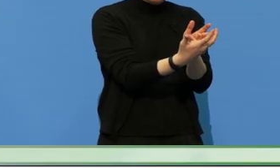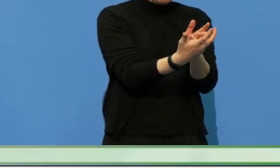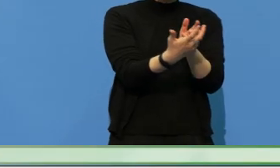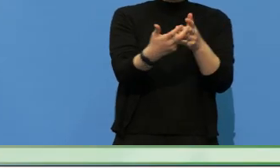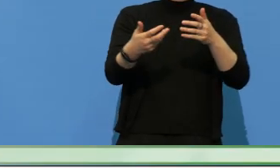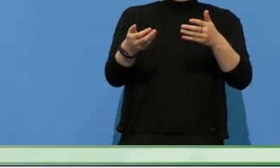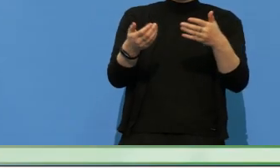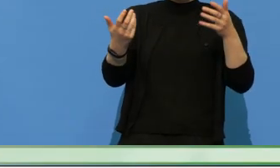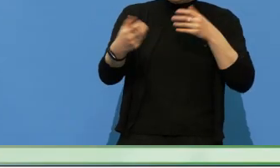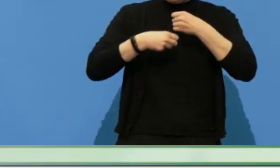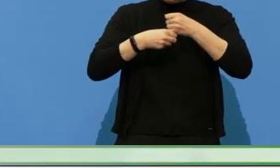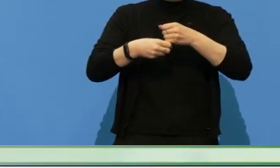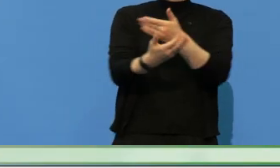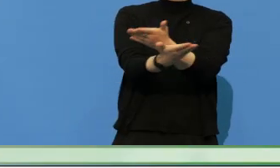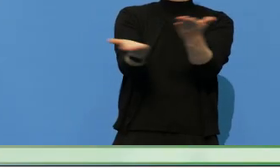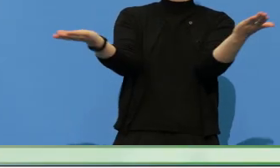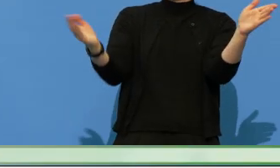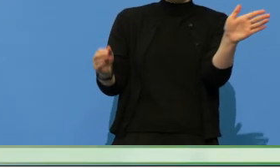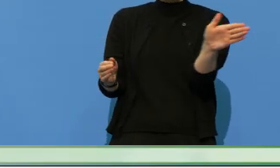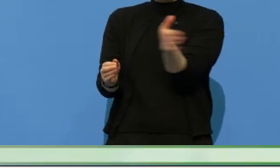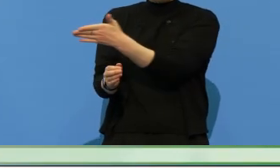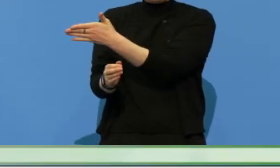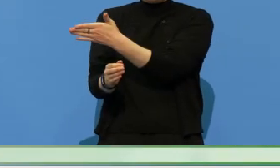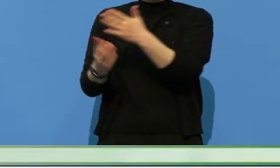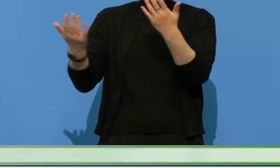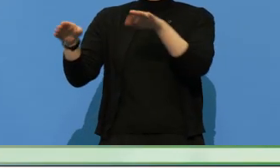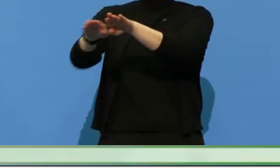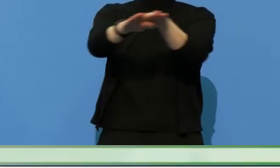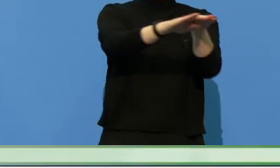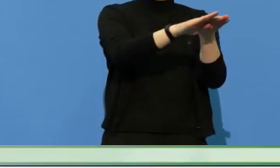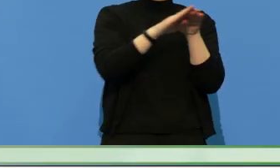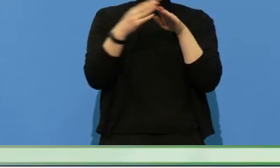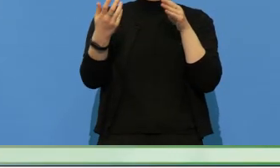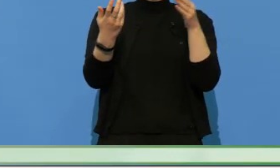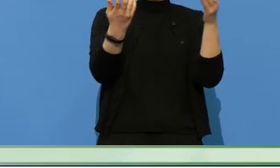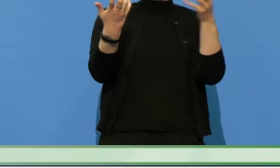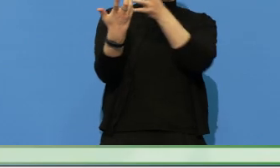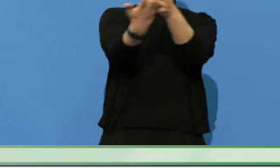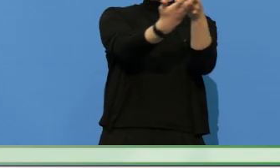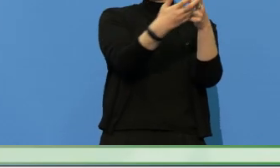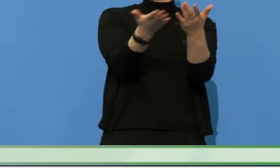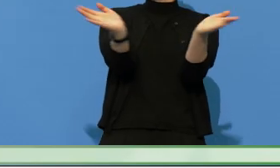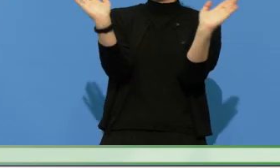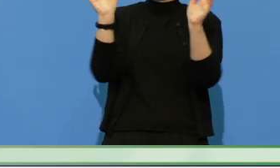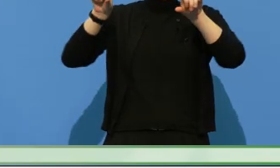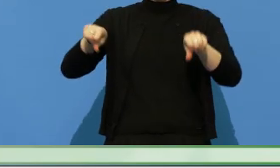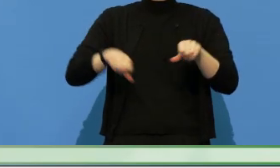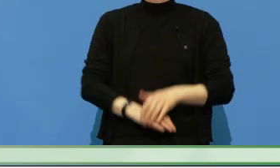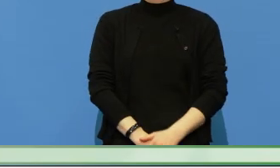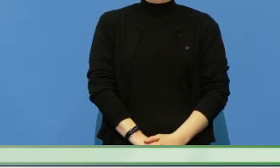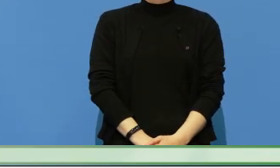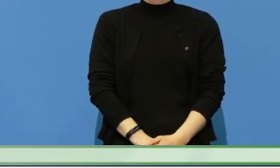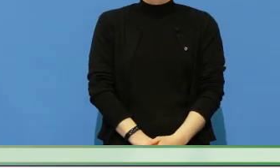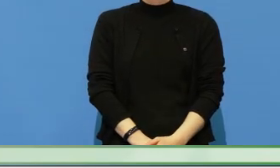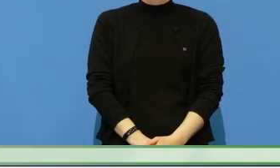they should be thinking about universal products for as many people as they can, a very diverse